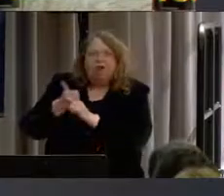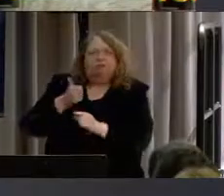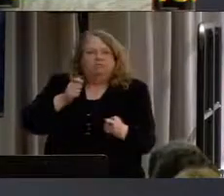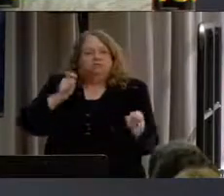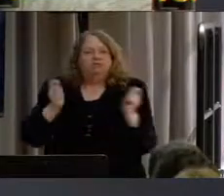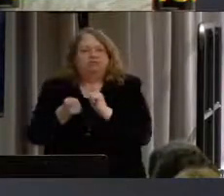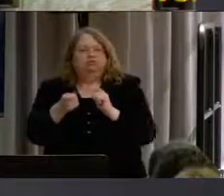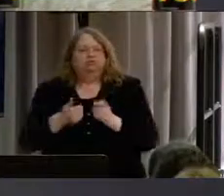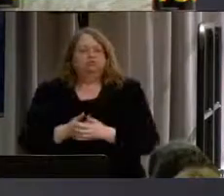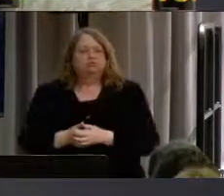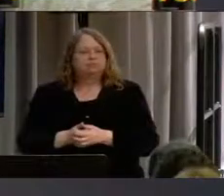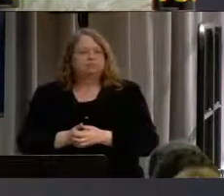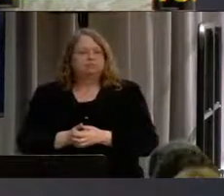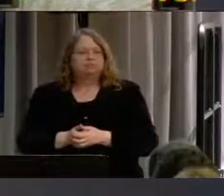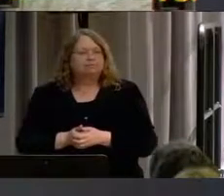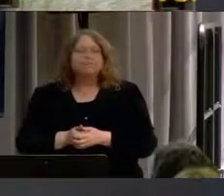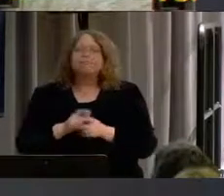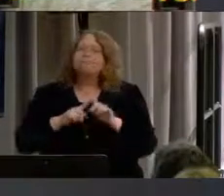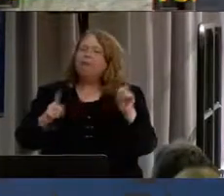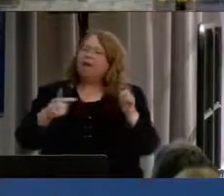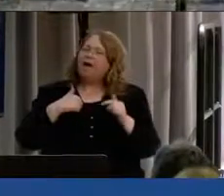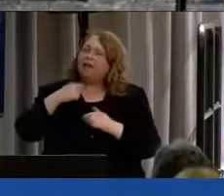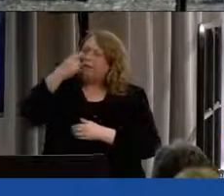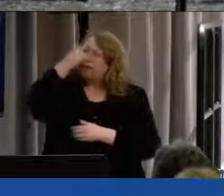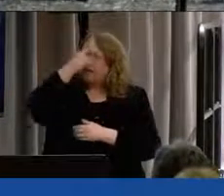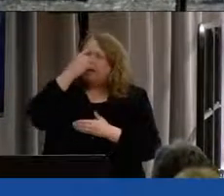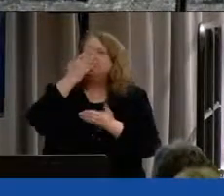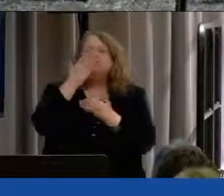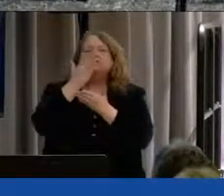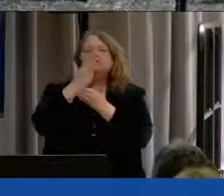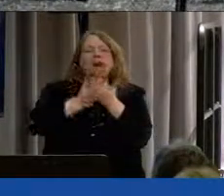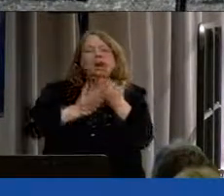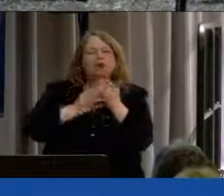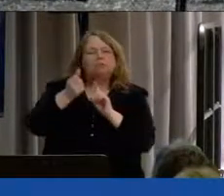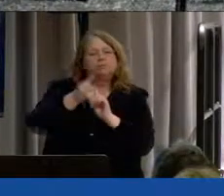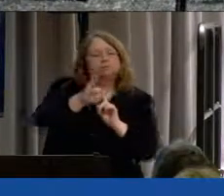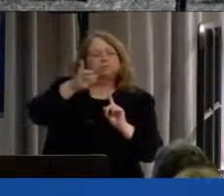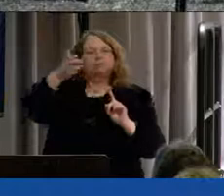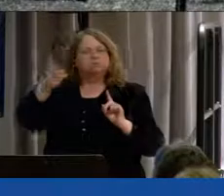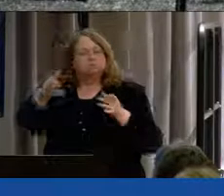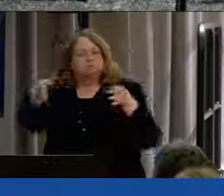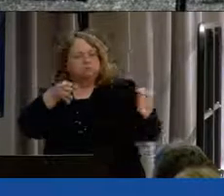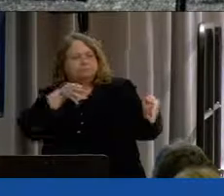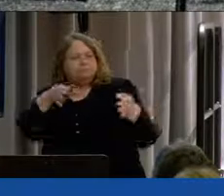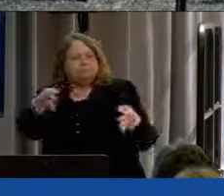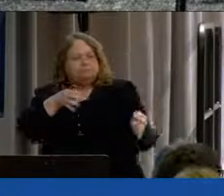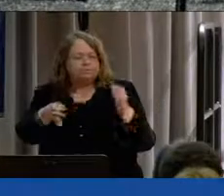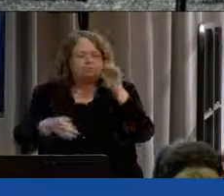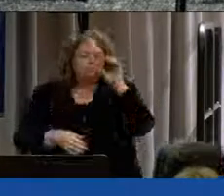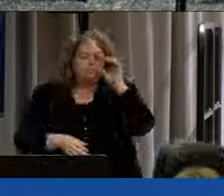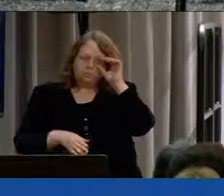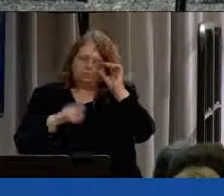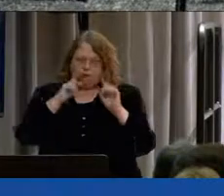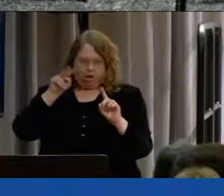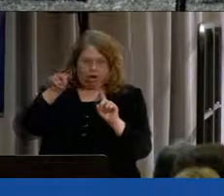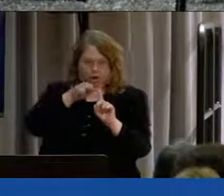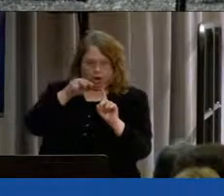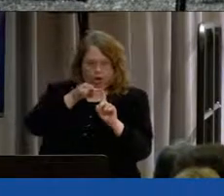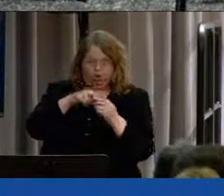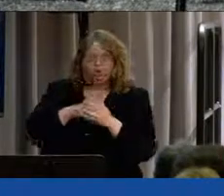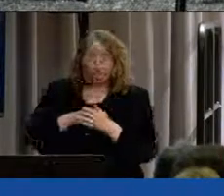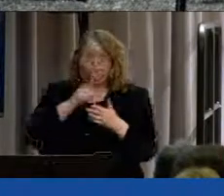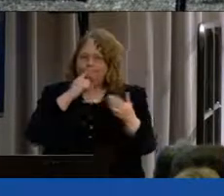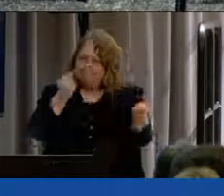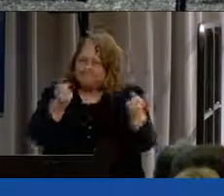changed. But I think some context of really observing the fact that there